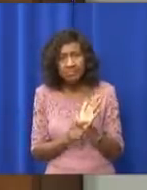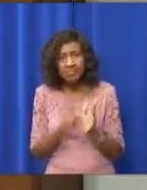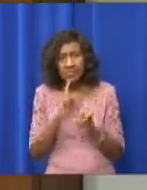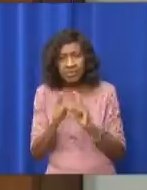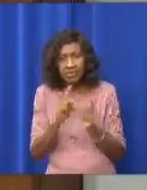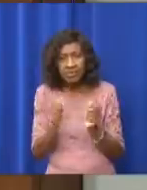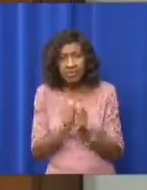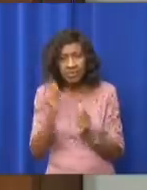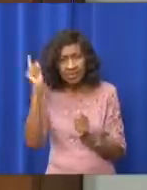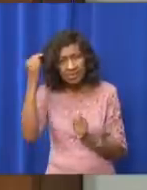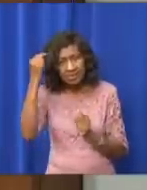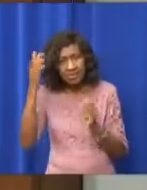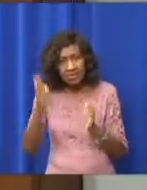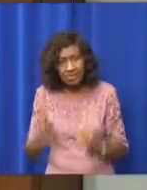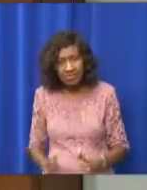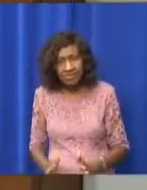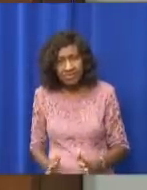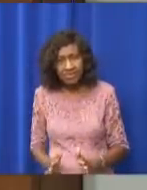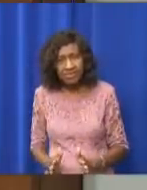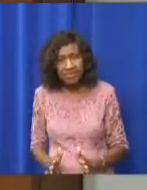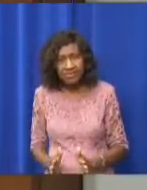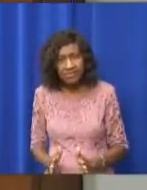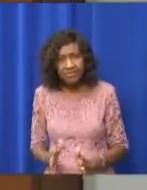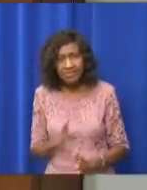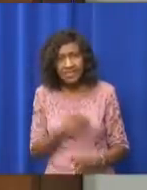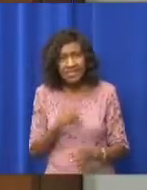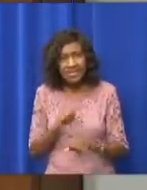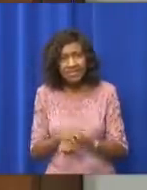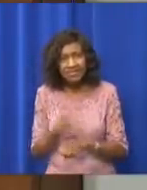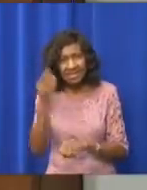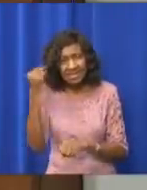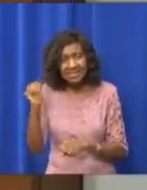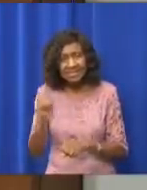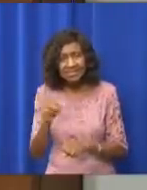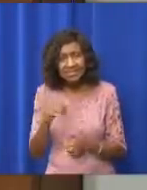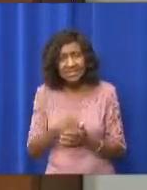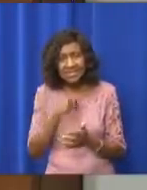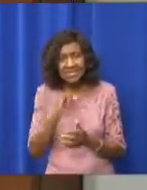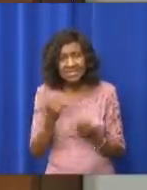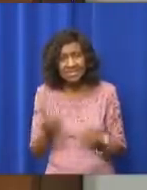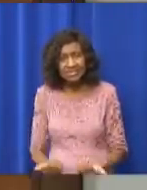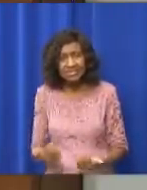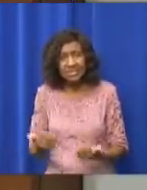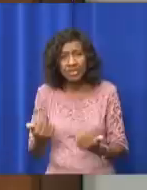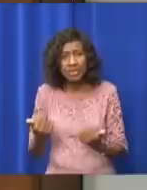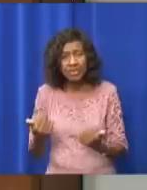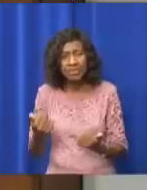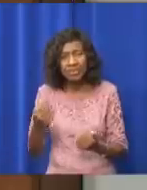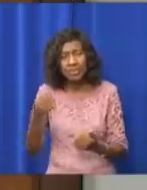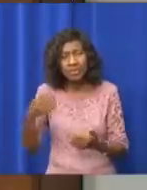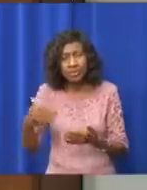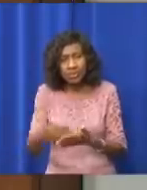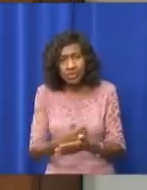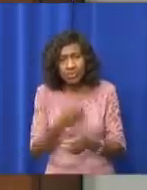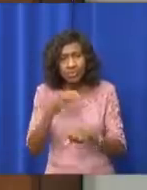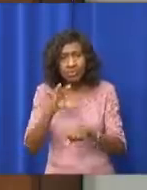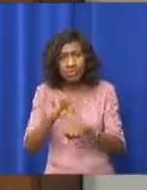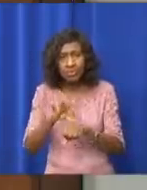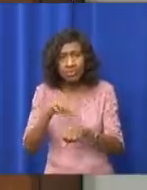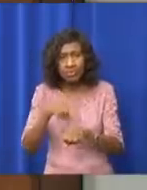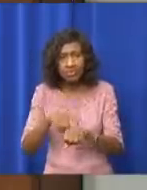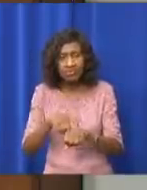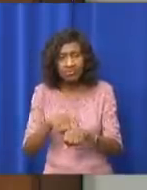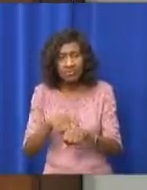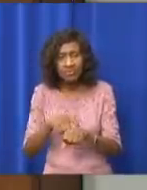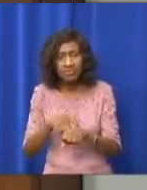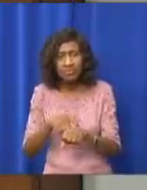with His Excellency the Governor of the Cayman Islands and advised him of the necessity to impose a new curfew order effective 5 a.m.